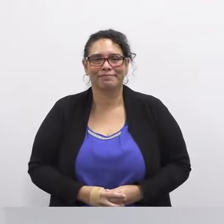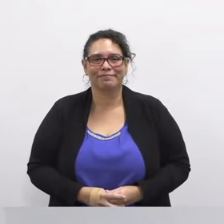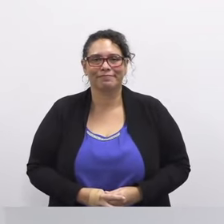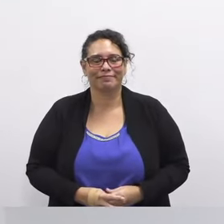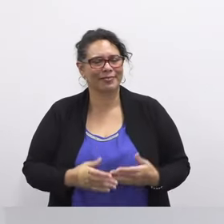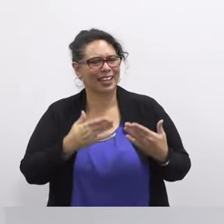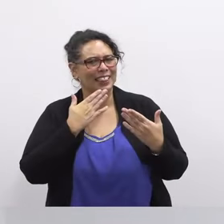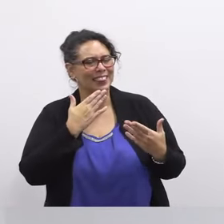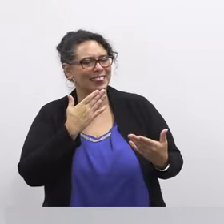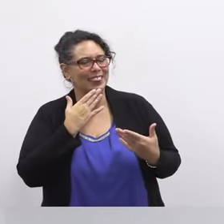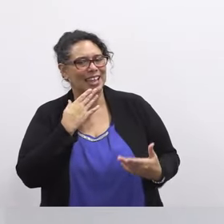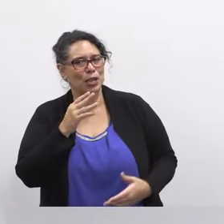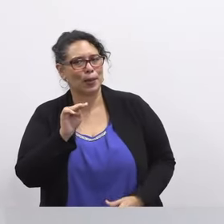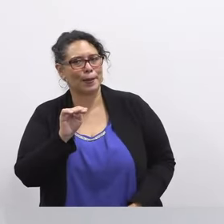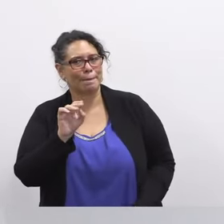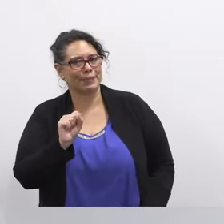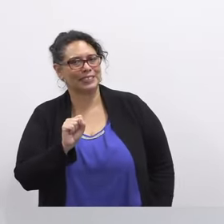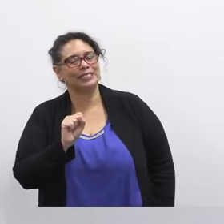Thank you, Ms. Craighead. Mr. Otto.